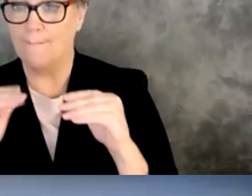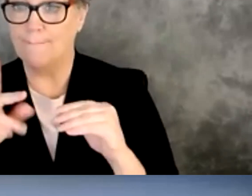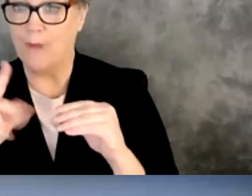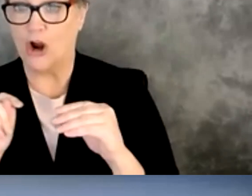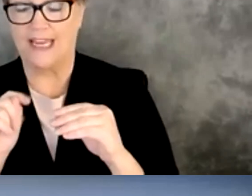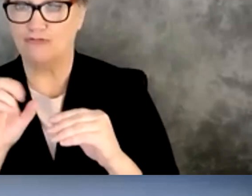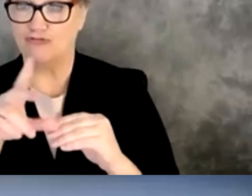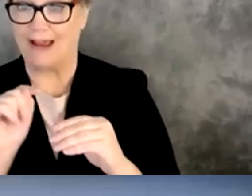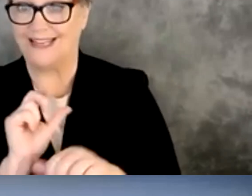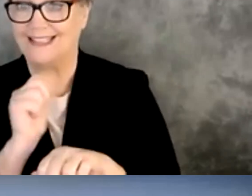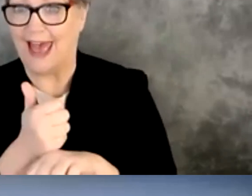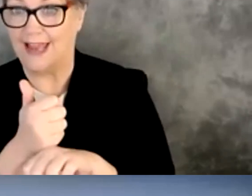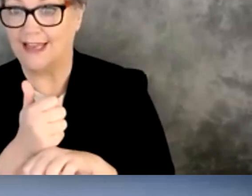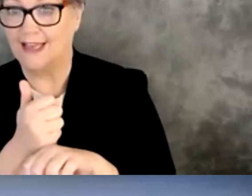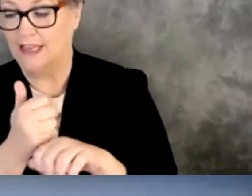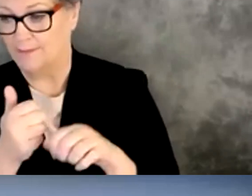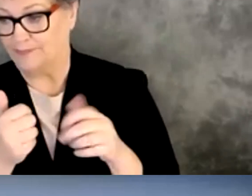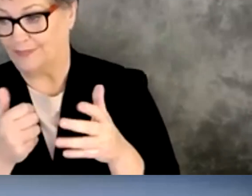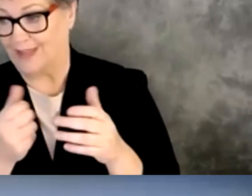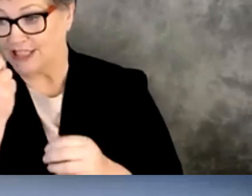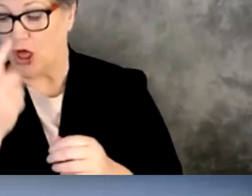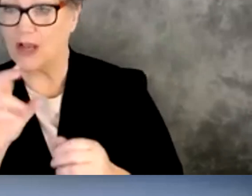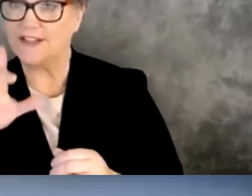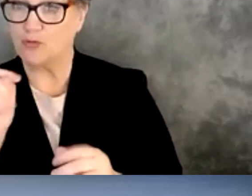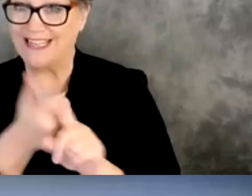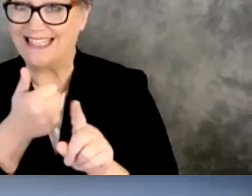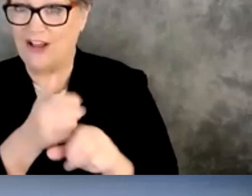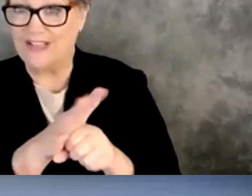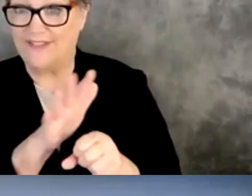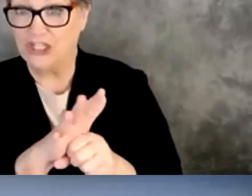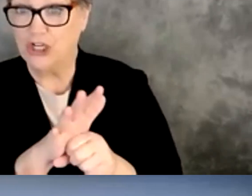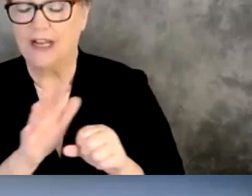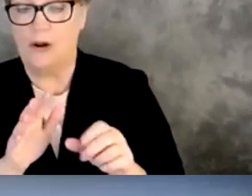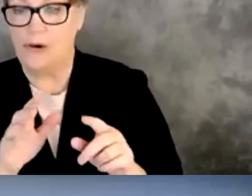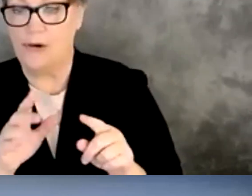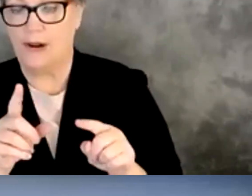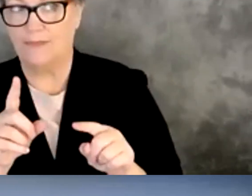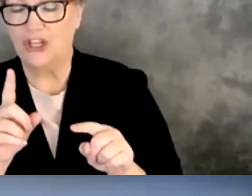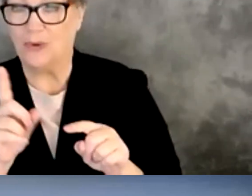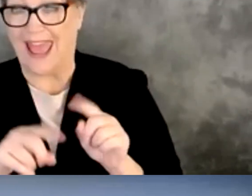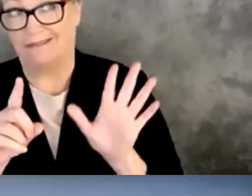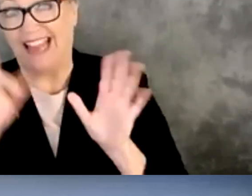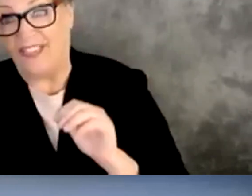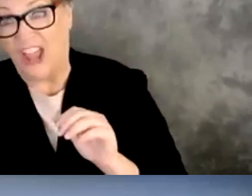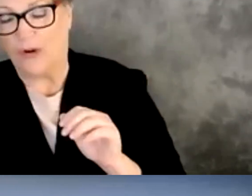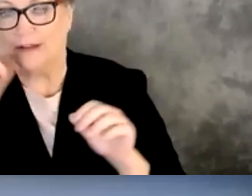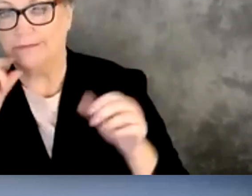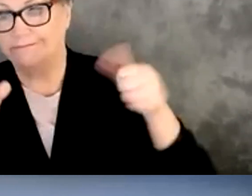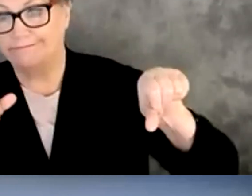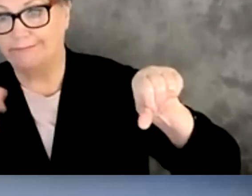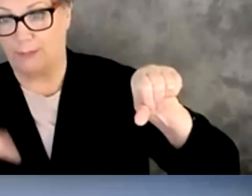set. As long as the rent is sufficient, you can't, in theory, turn that person